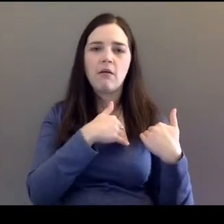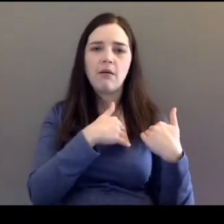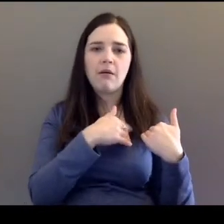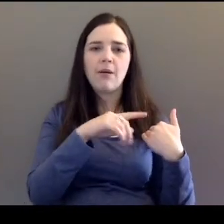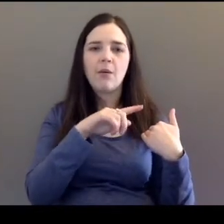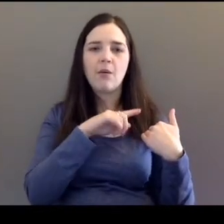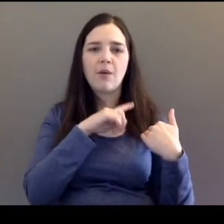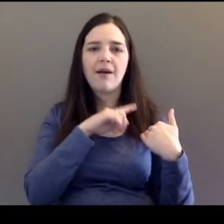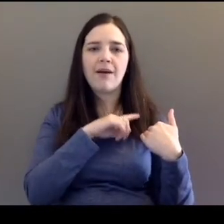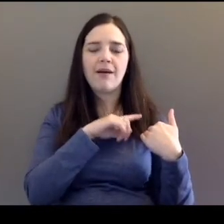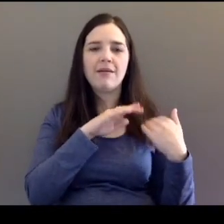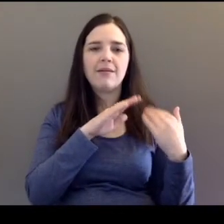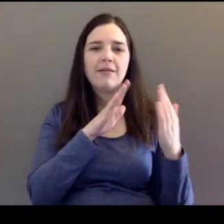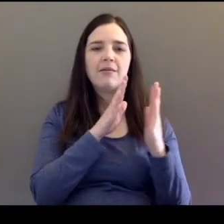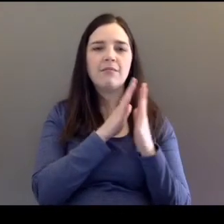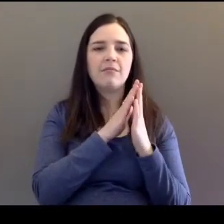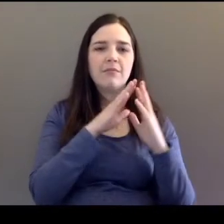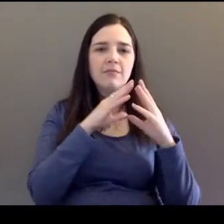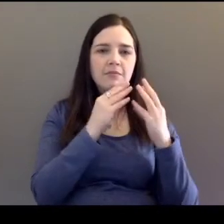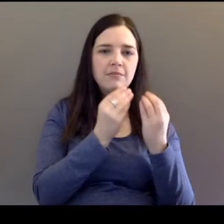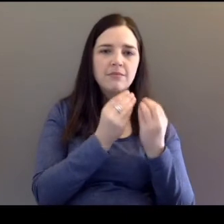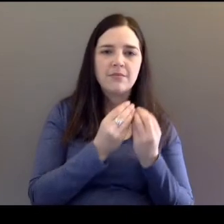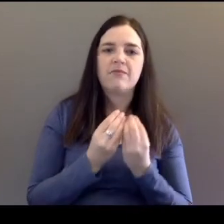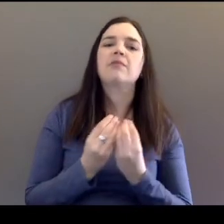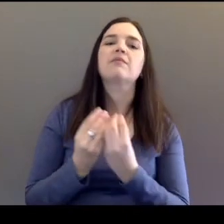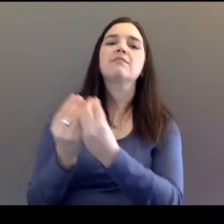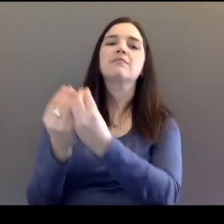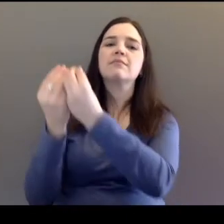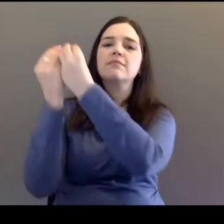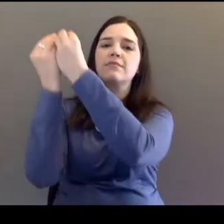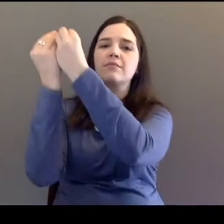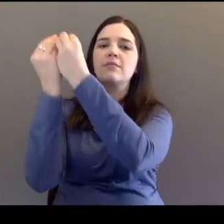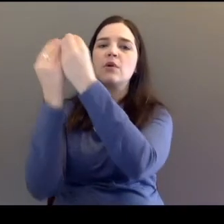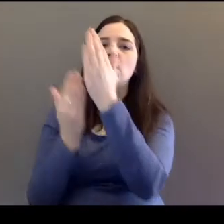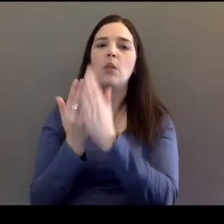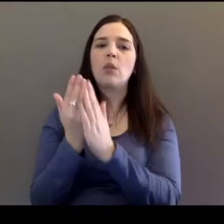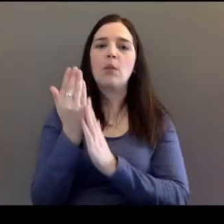carry everything to God in prayer.